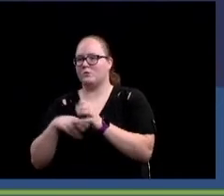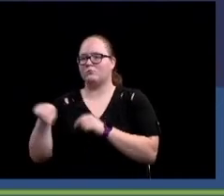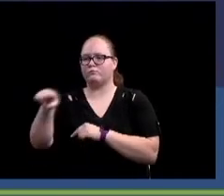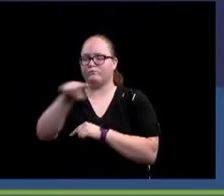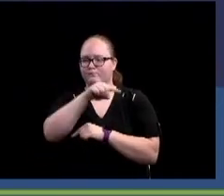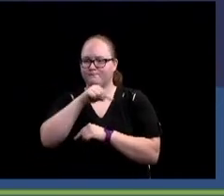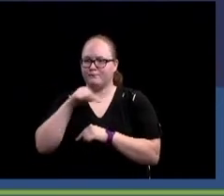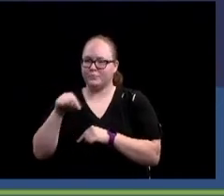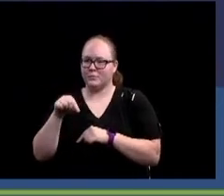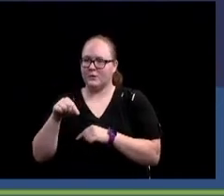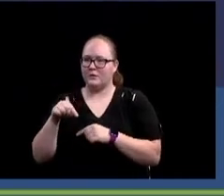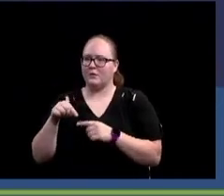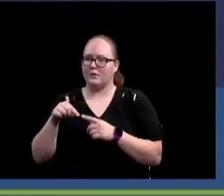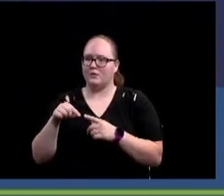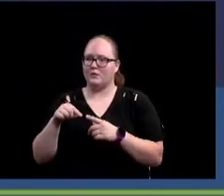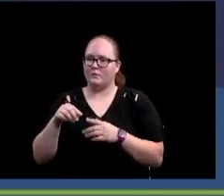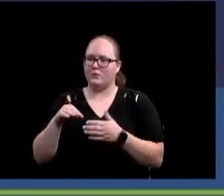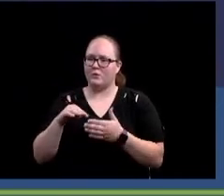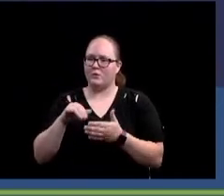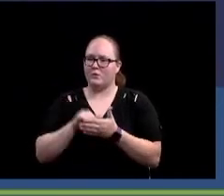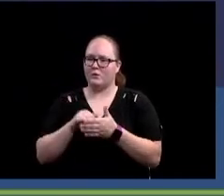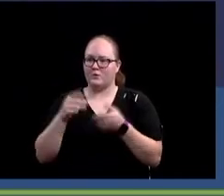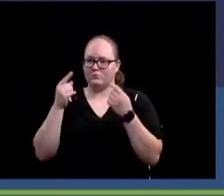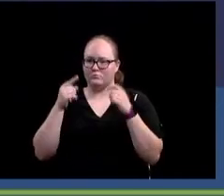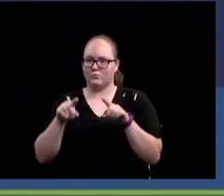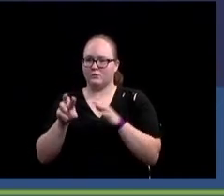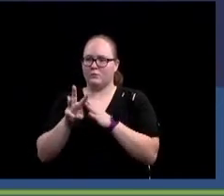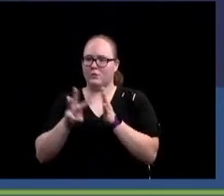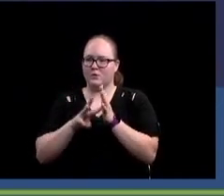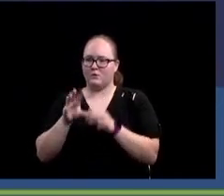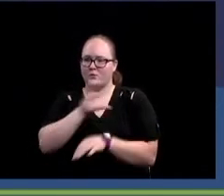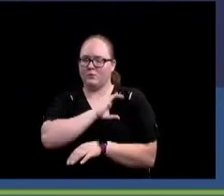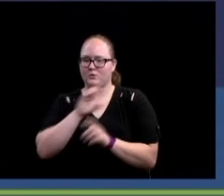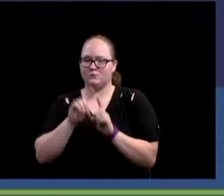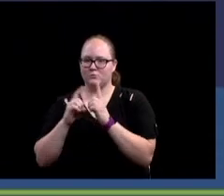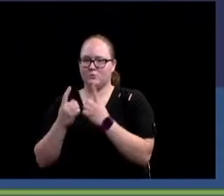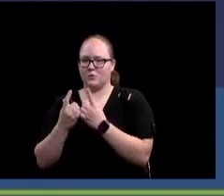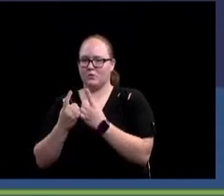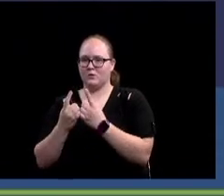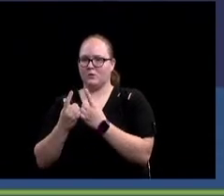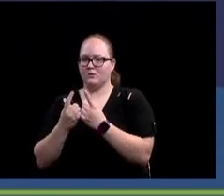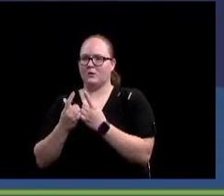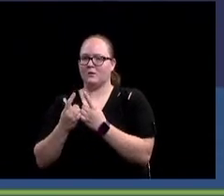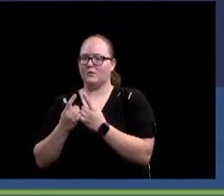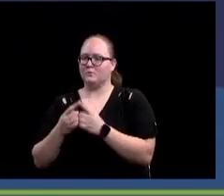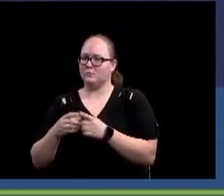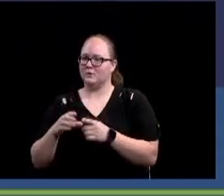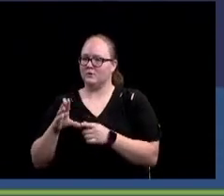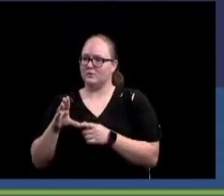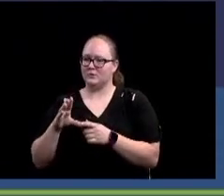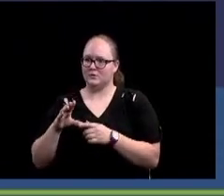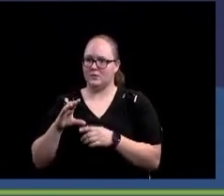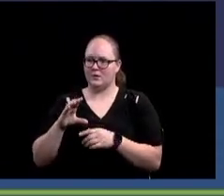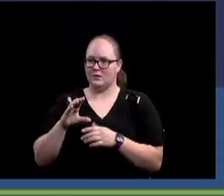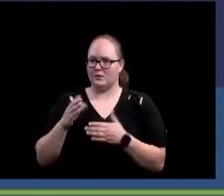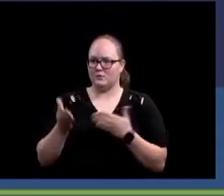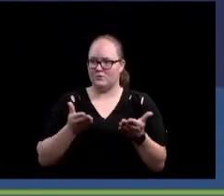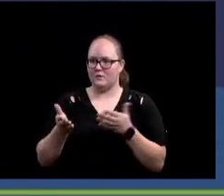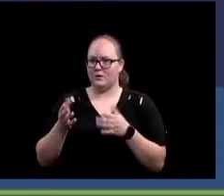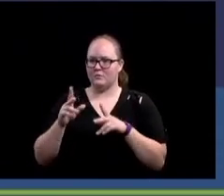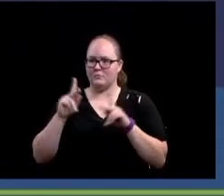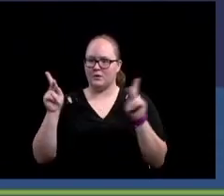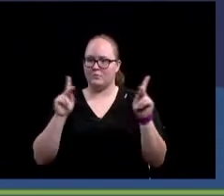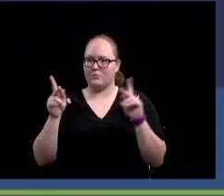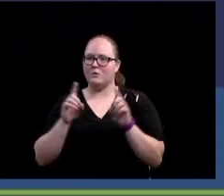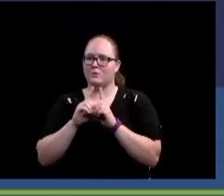Police Association. As a civil service department, we're governed specifically by Texas Local Government Code Section 143. We